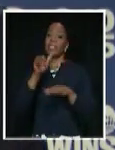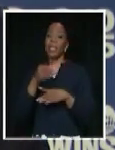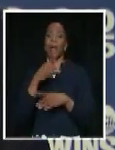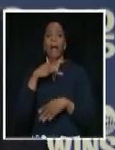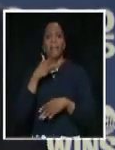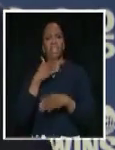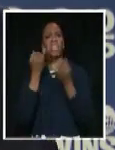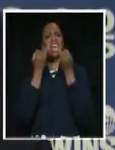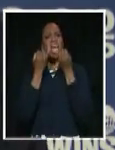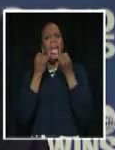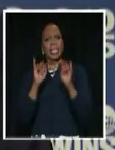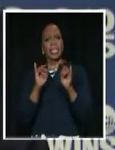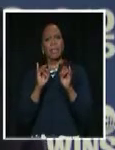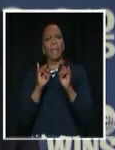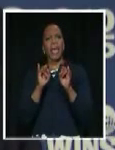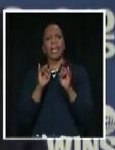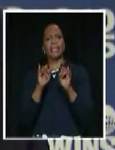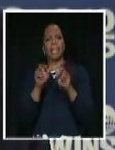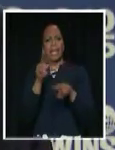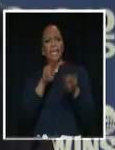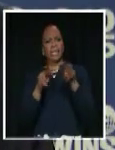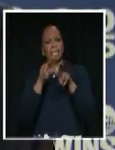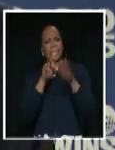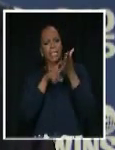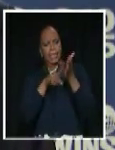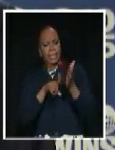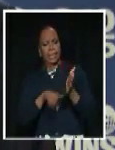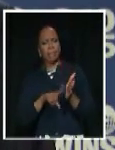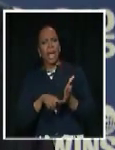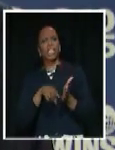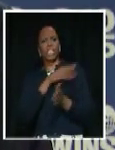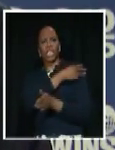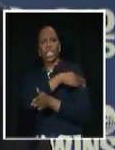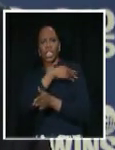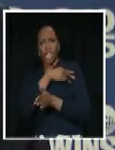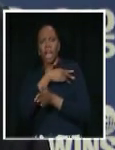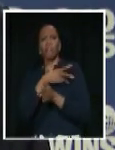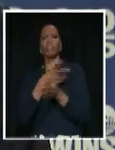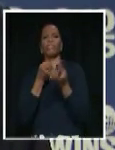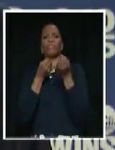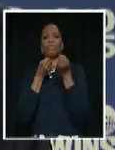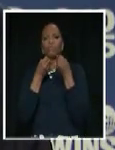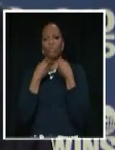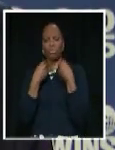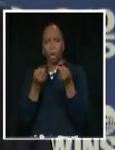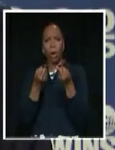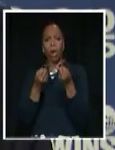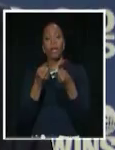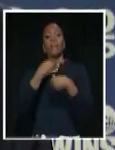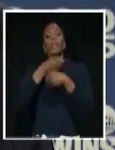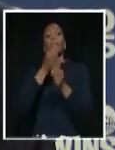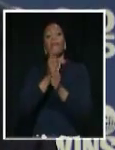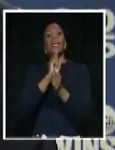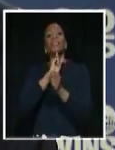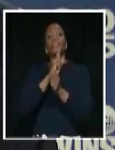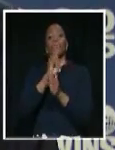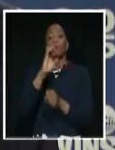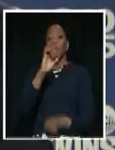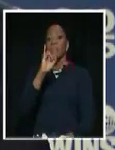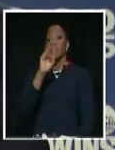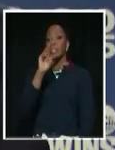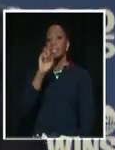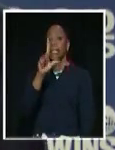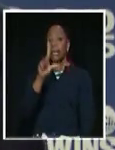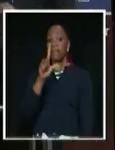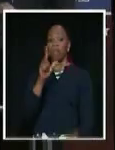independent inspector general is a smart form of check and balance to make sure we're doing things right, to make sure that civil liberties and individual liberties are being